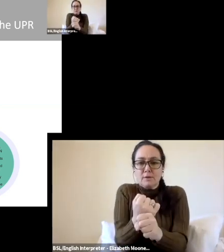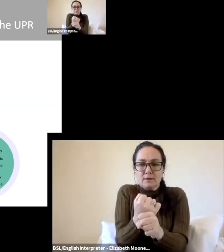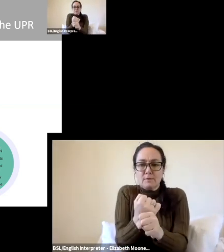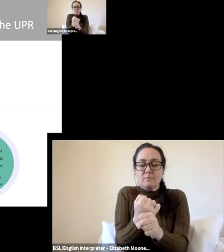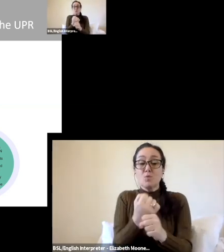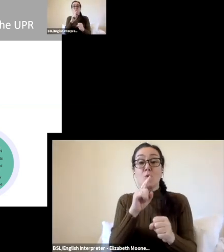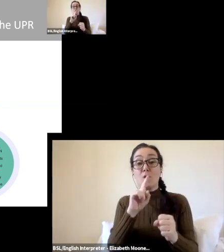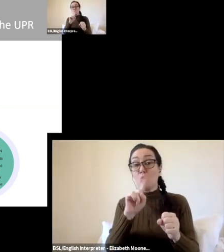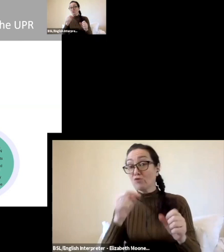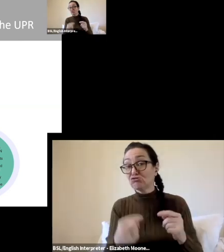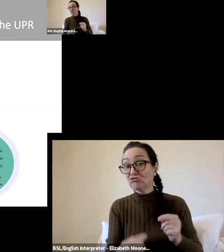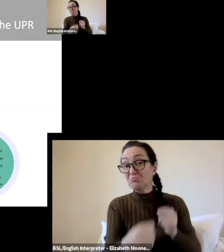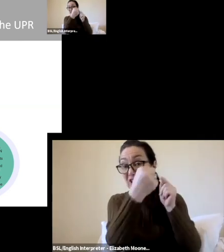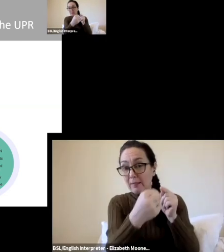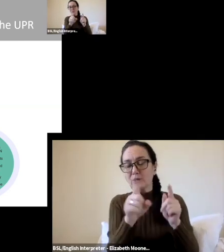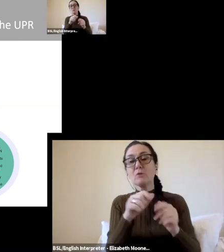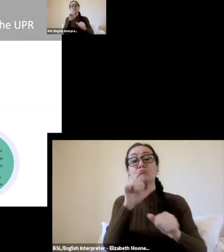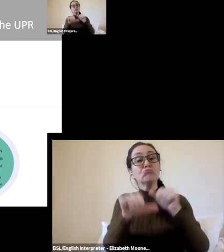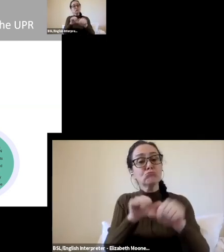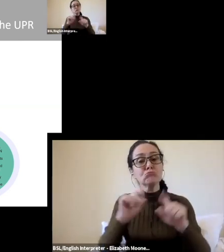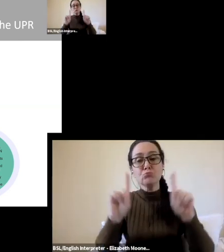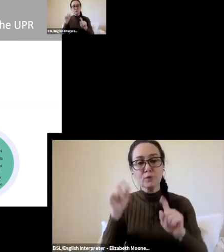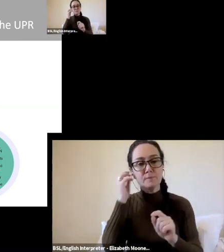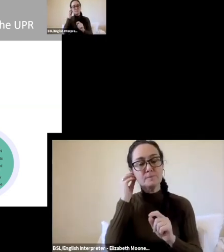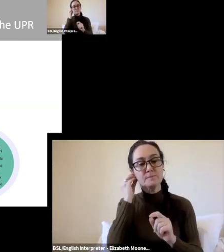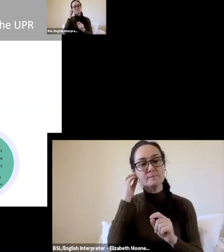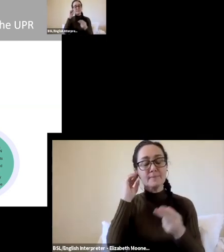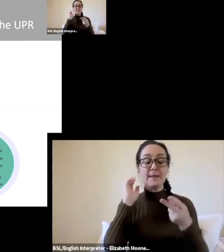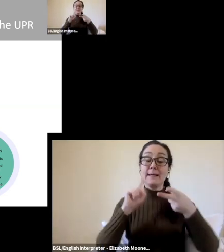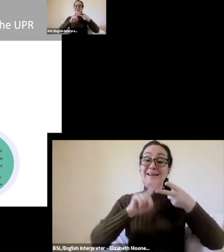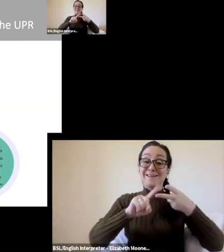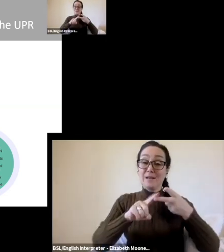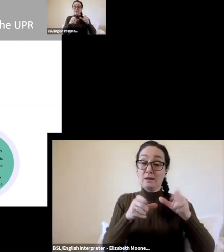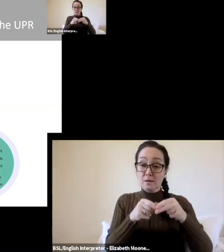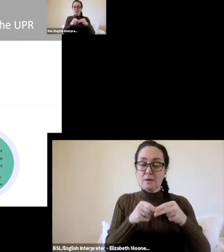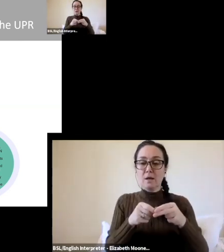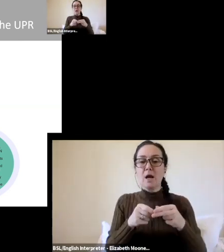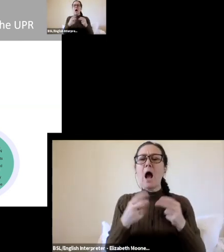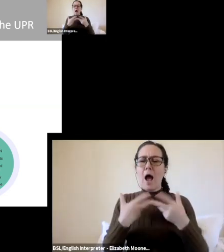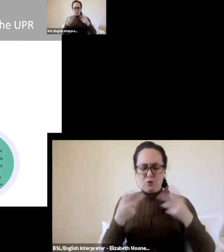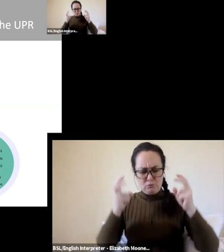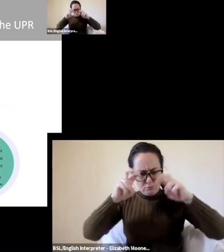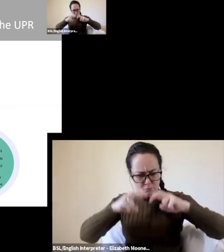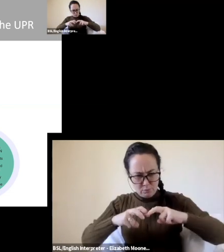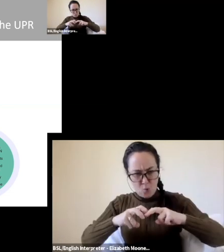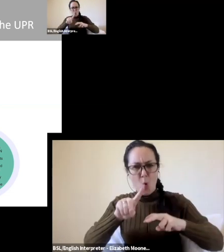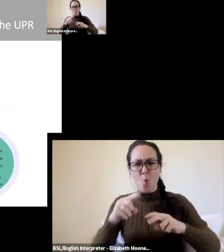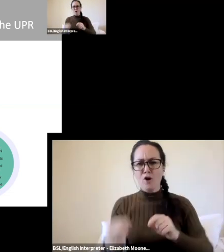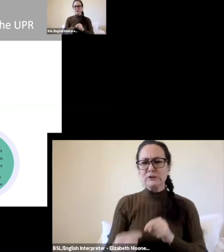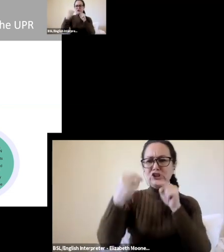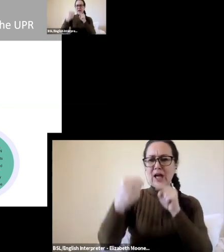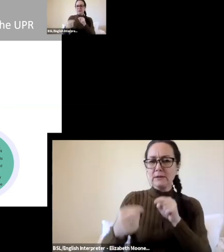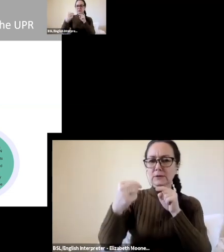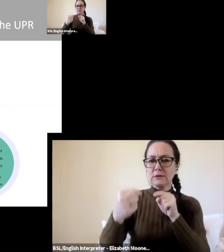progress. The second element is to provide an analysis of those challenges or those progress.